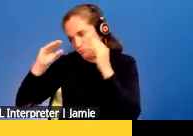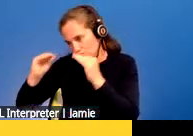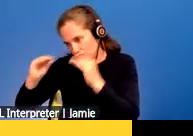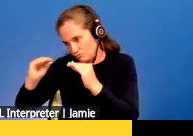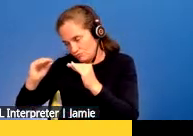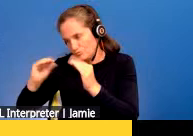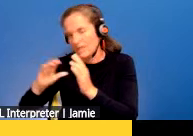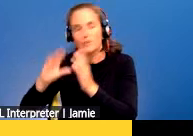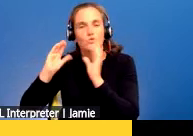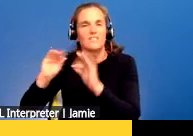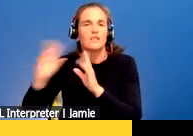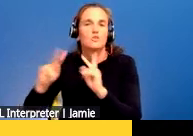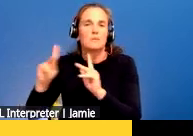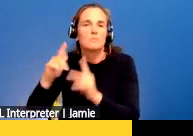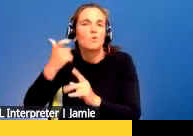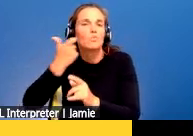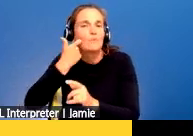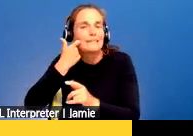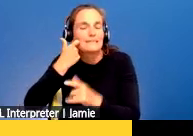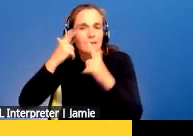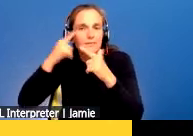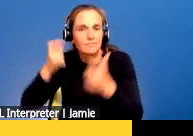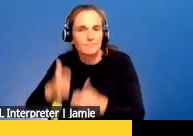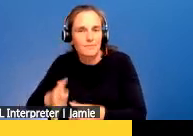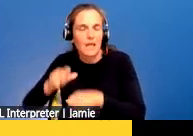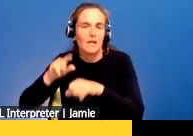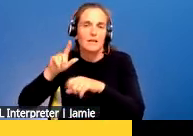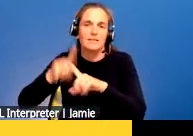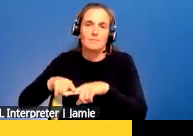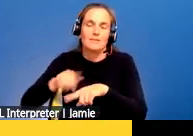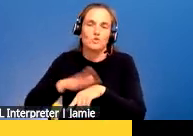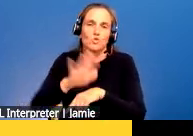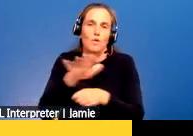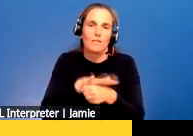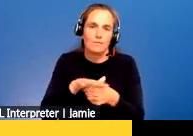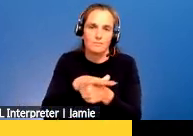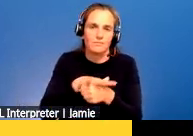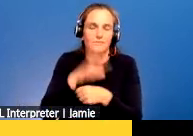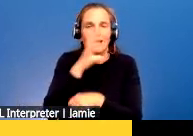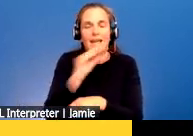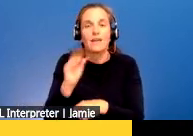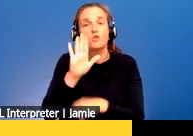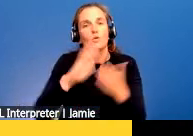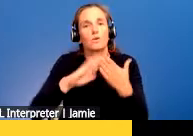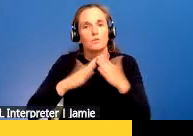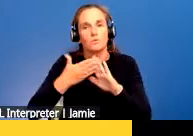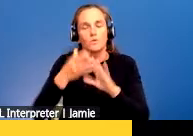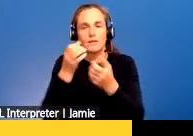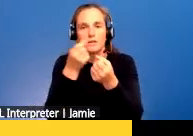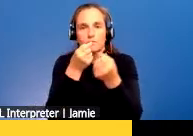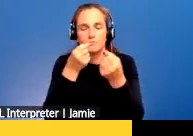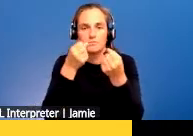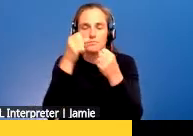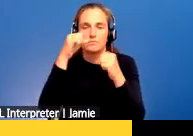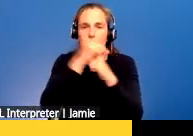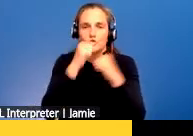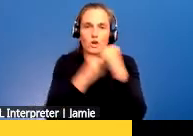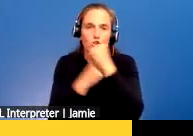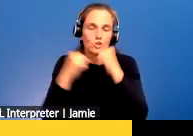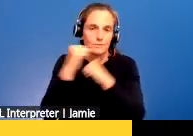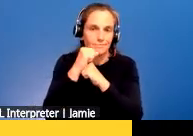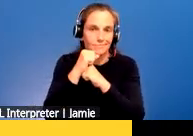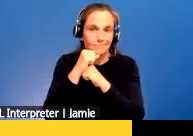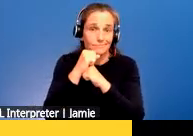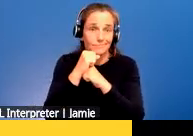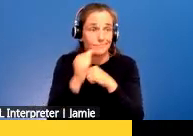lost vision. Depends a little bit on your location and what the structure is in your community. Do any of our other panelists want to